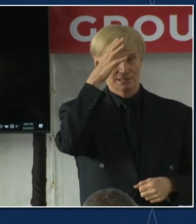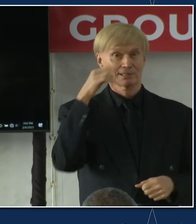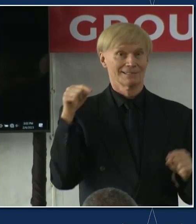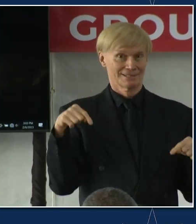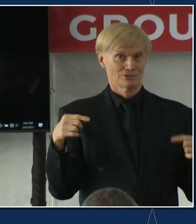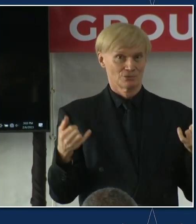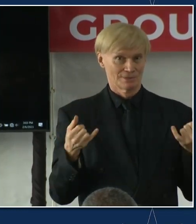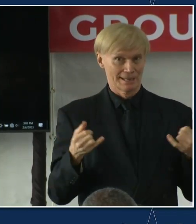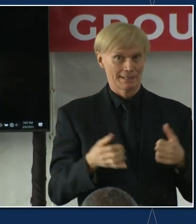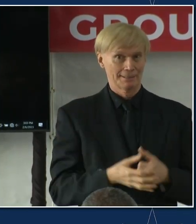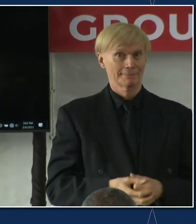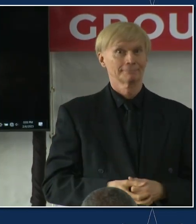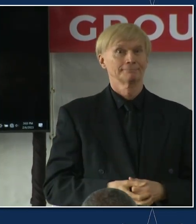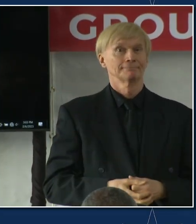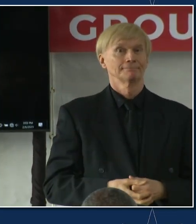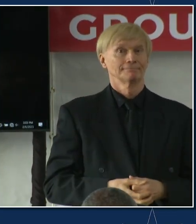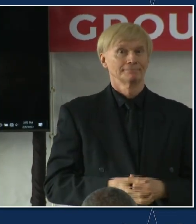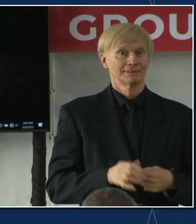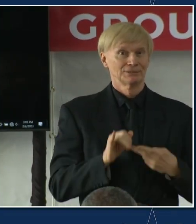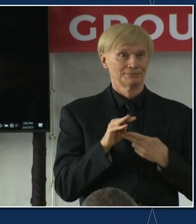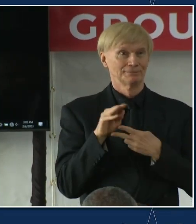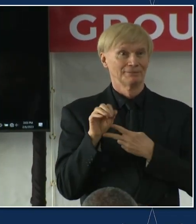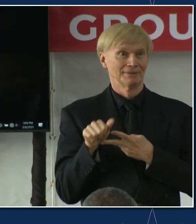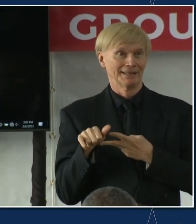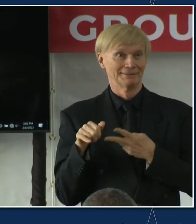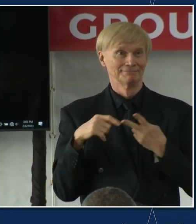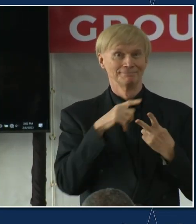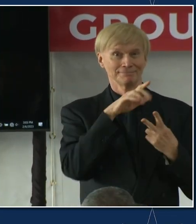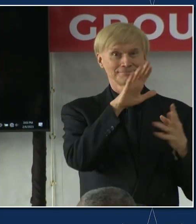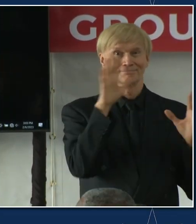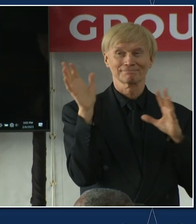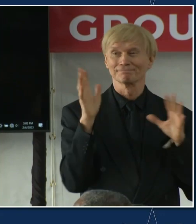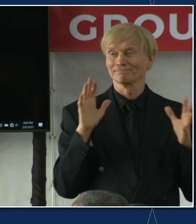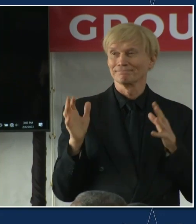today, Dennis and Betty Tutt Dudley.